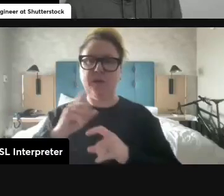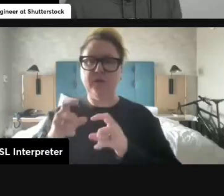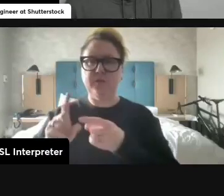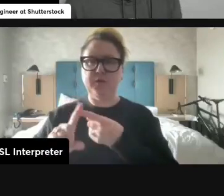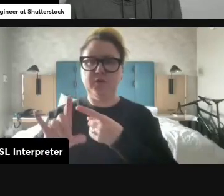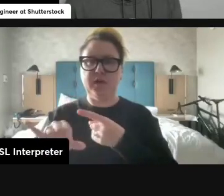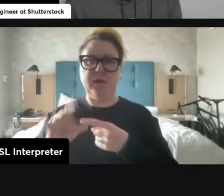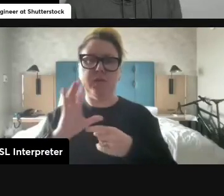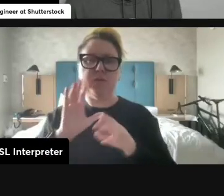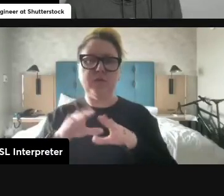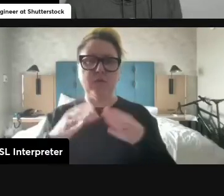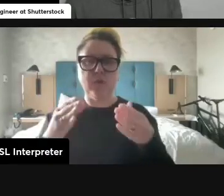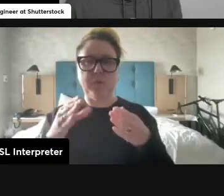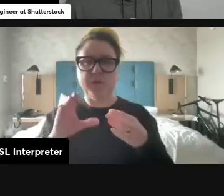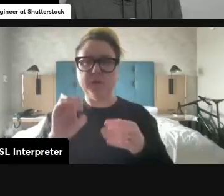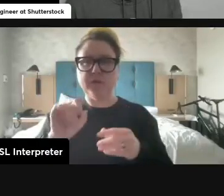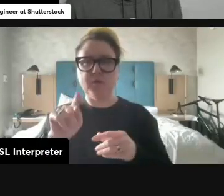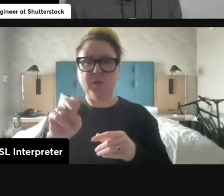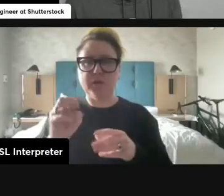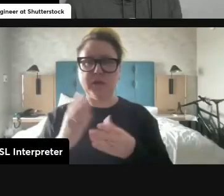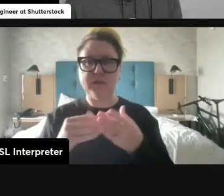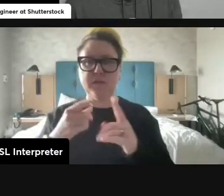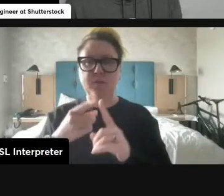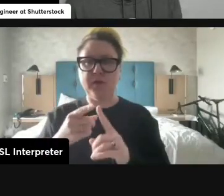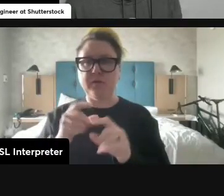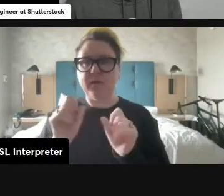things we want to open source at some point.